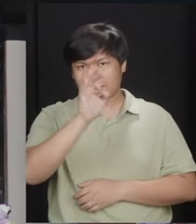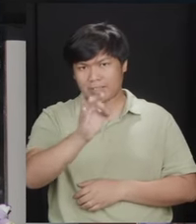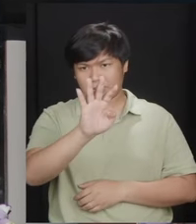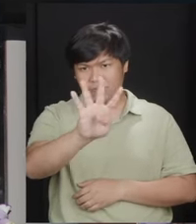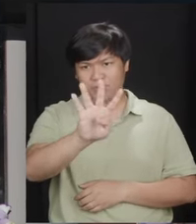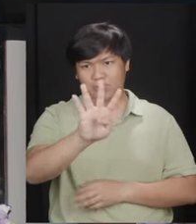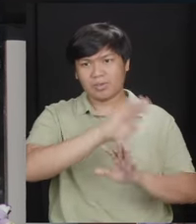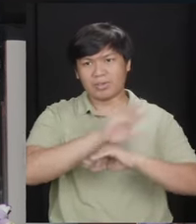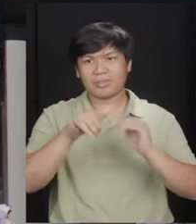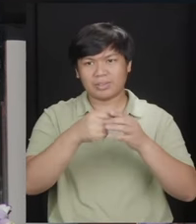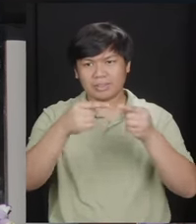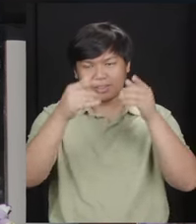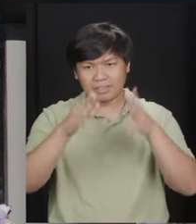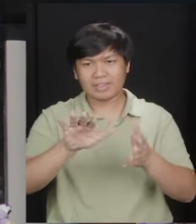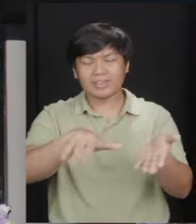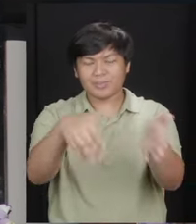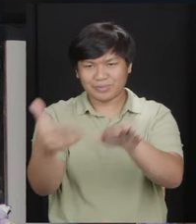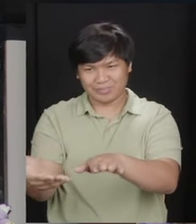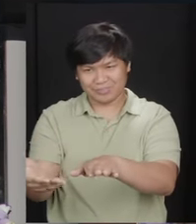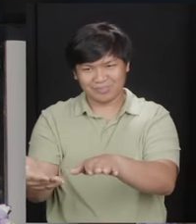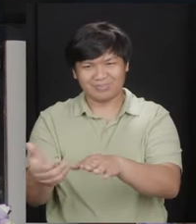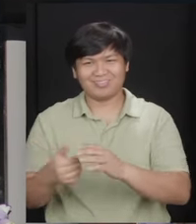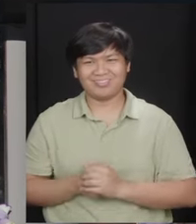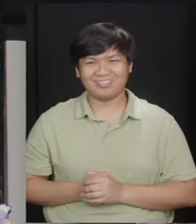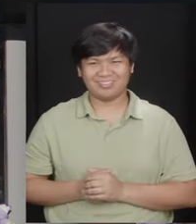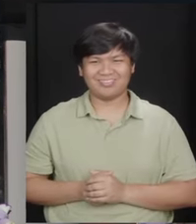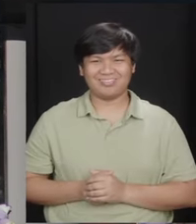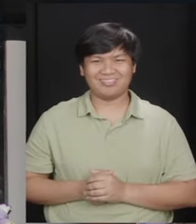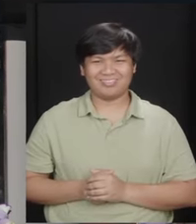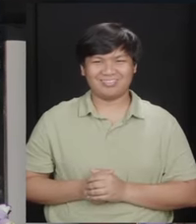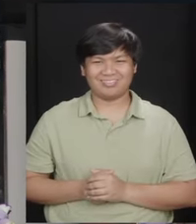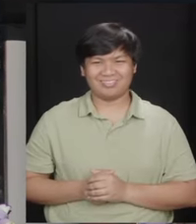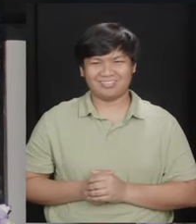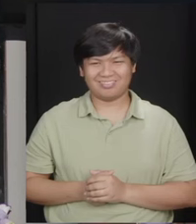old. All my enemies have died.